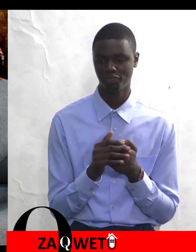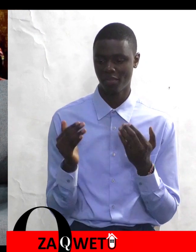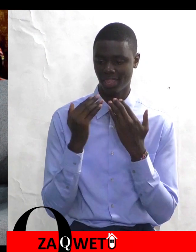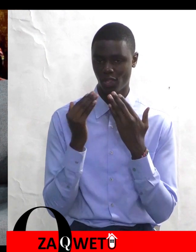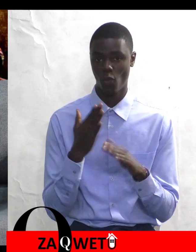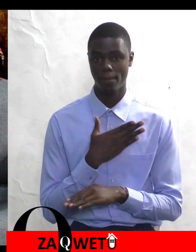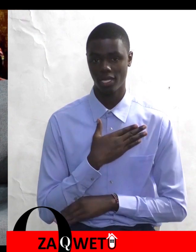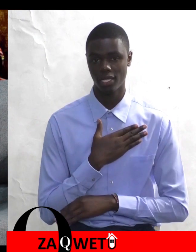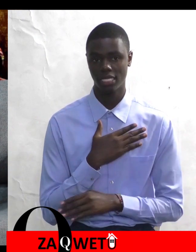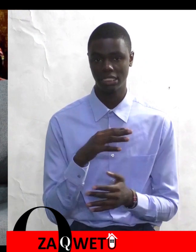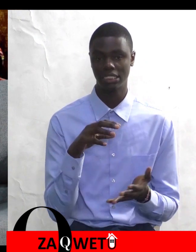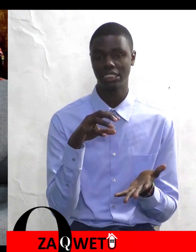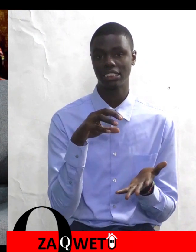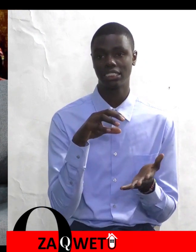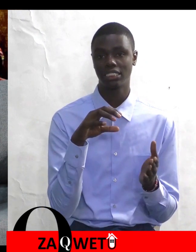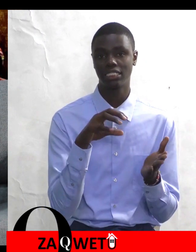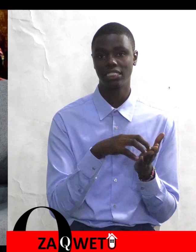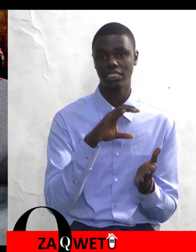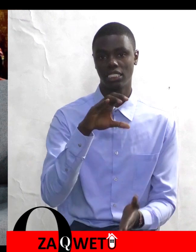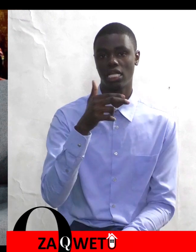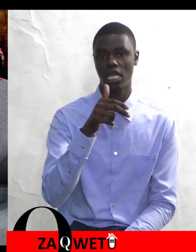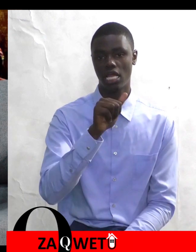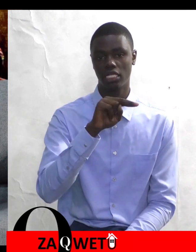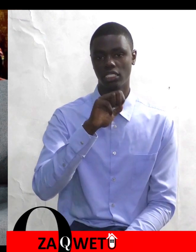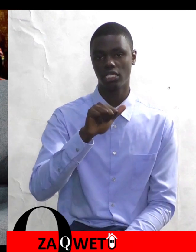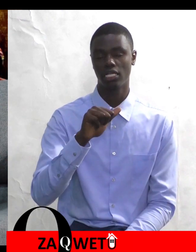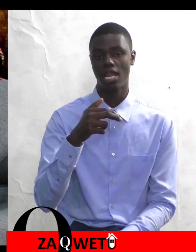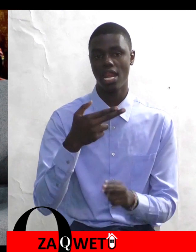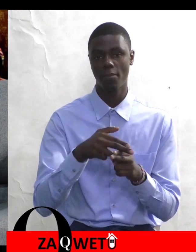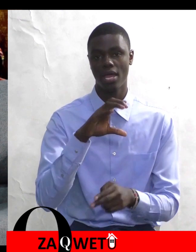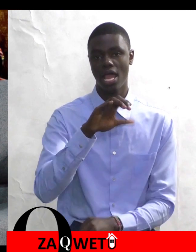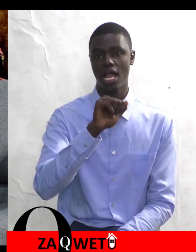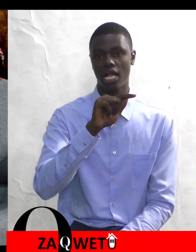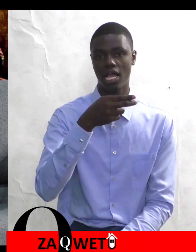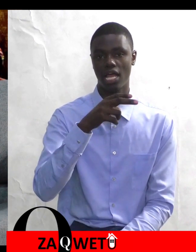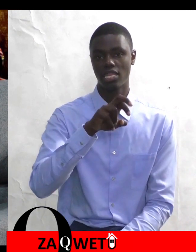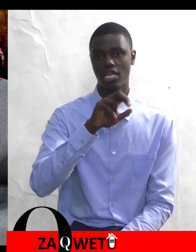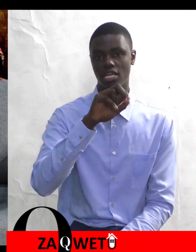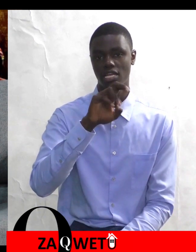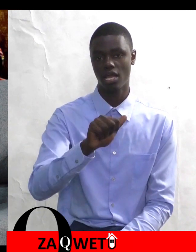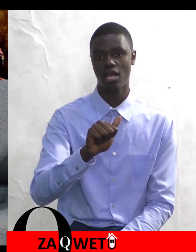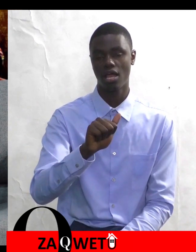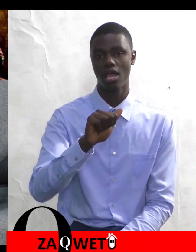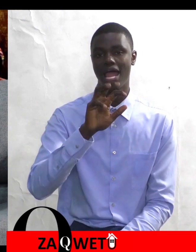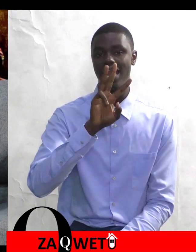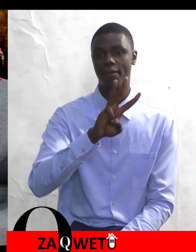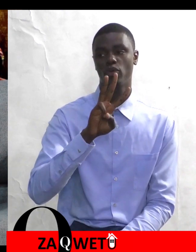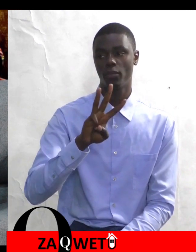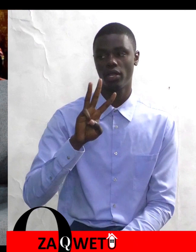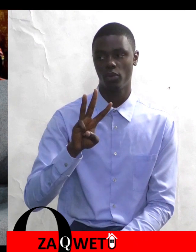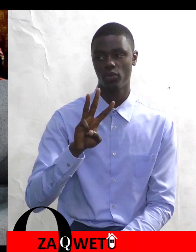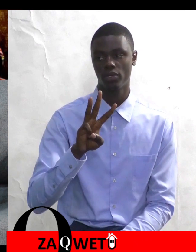Okay, thank you. So my channel name is Caterina W. On